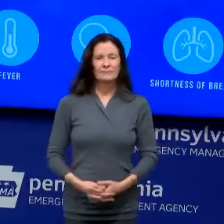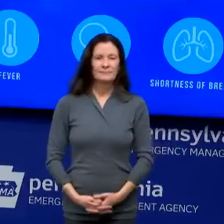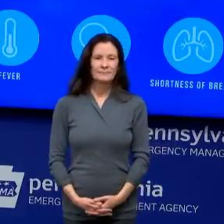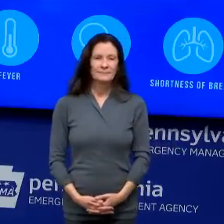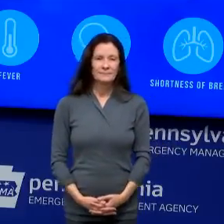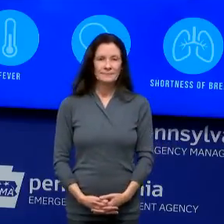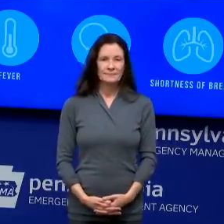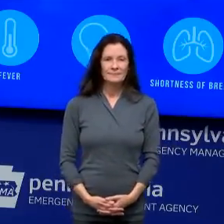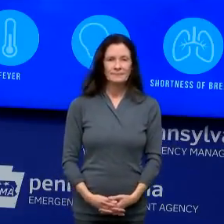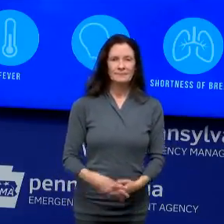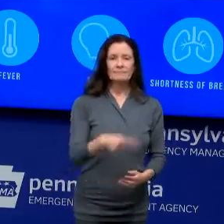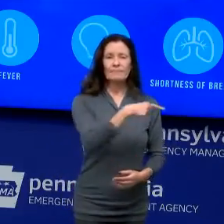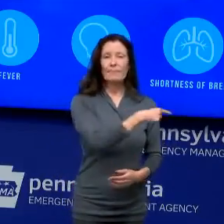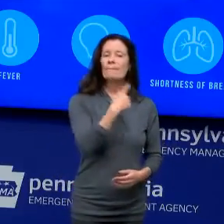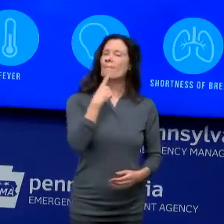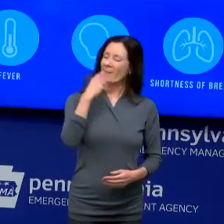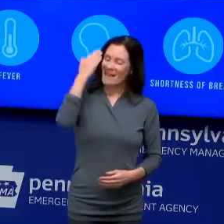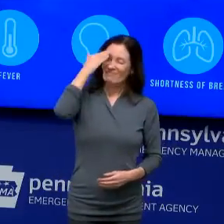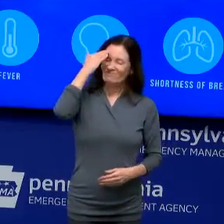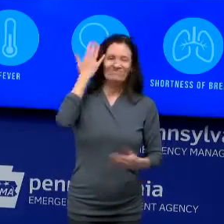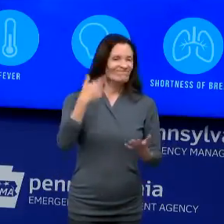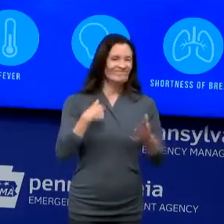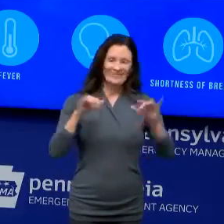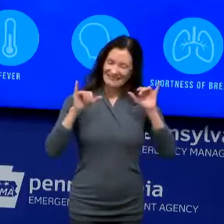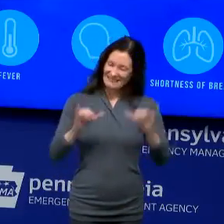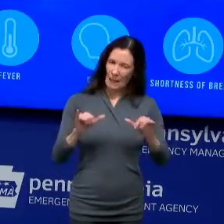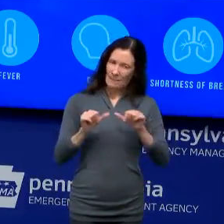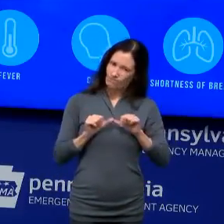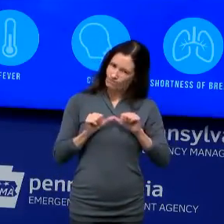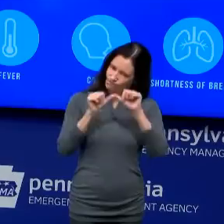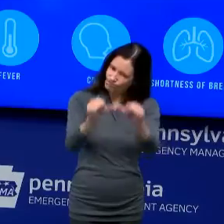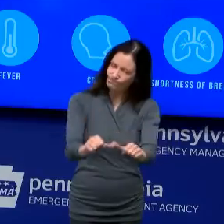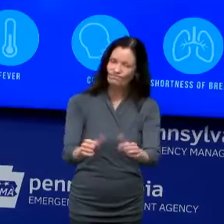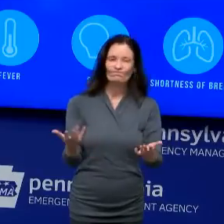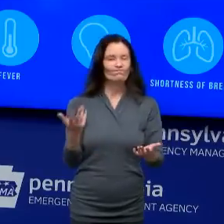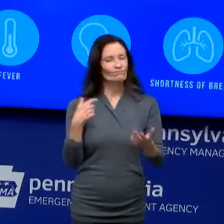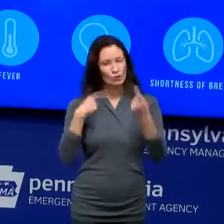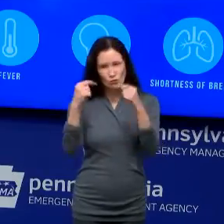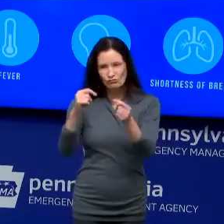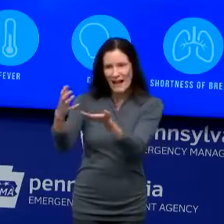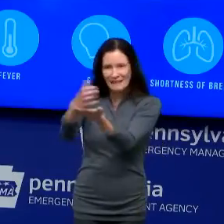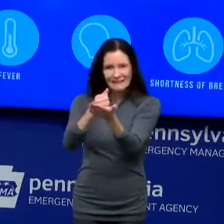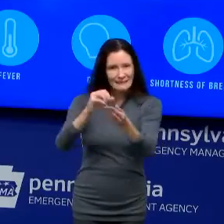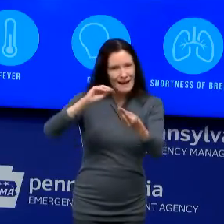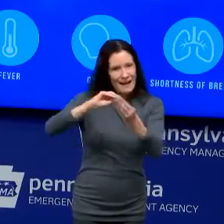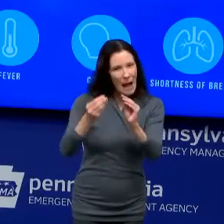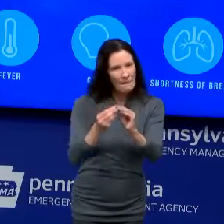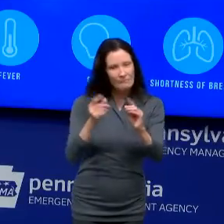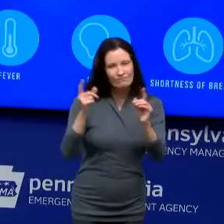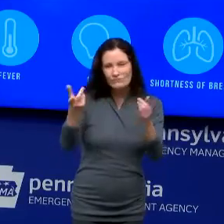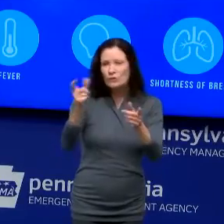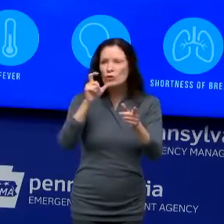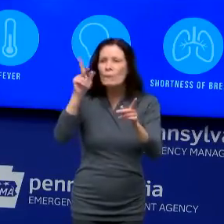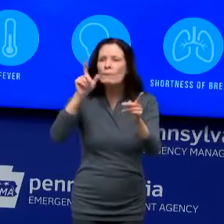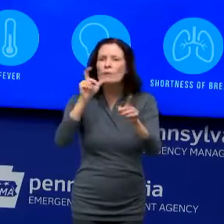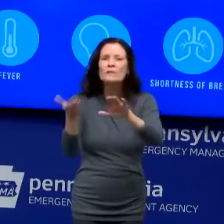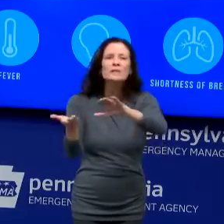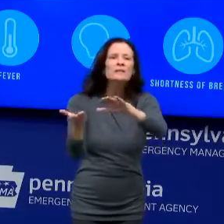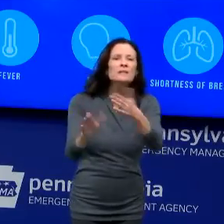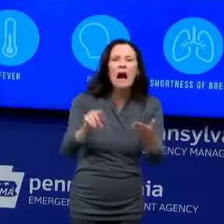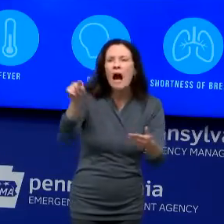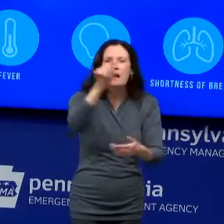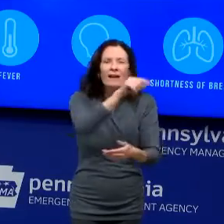to reconcile all our data, including our death data. We work with hospitals and health systems